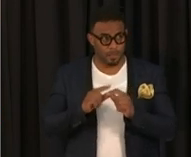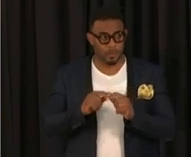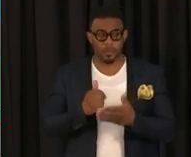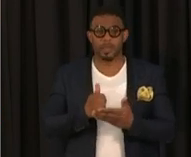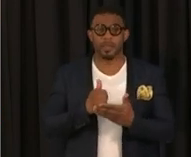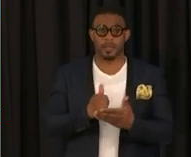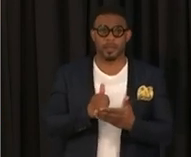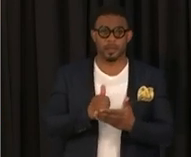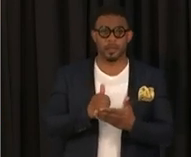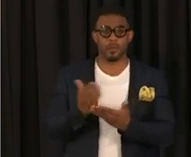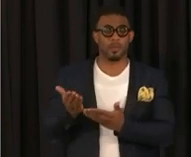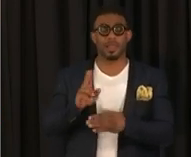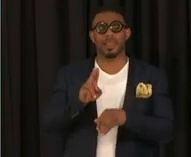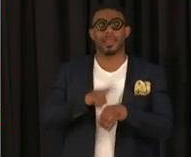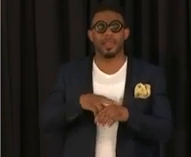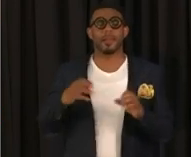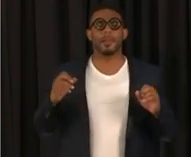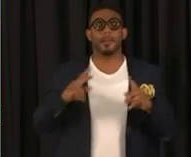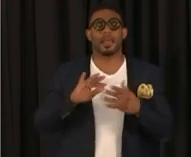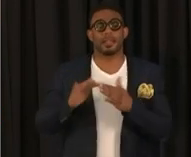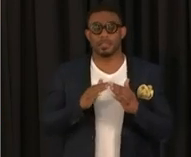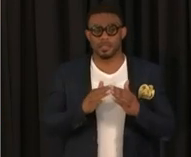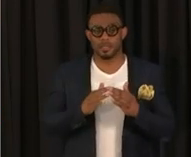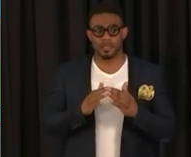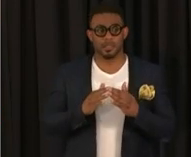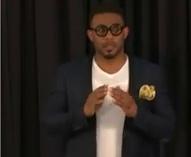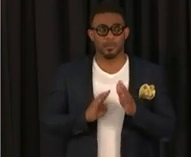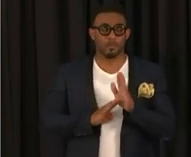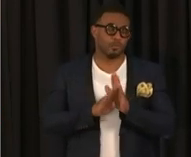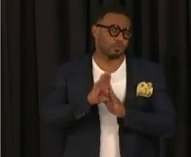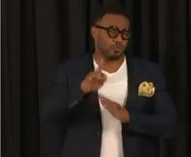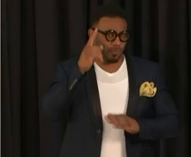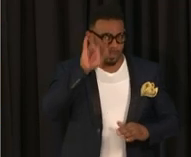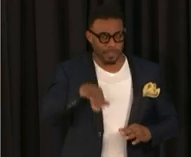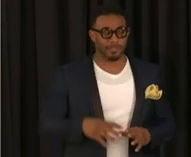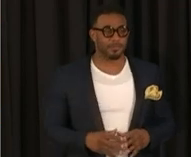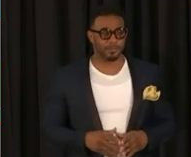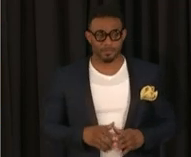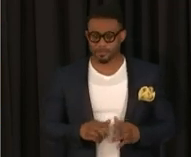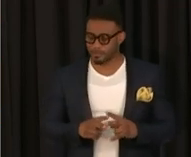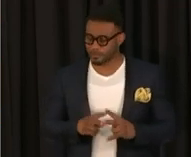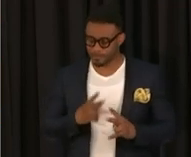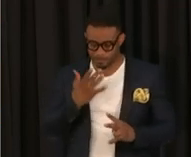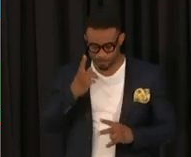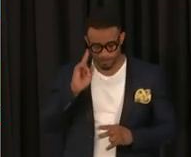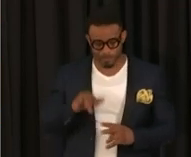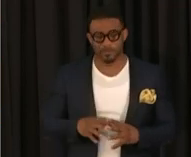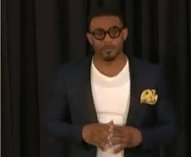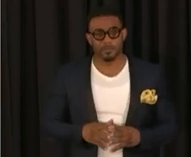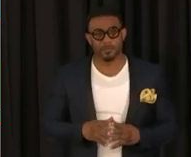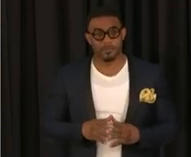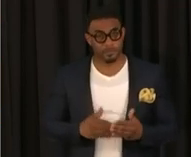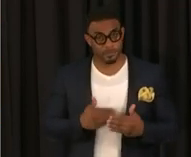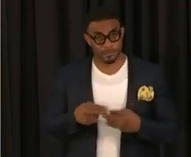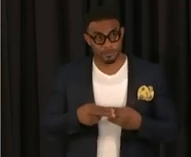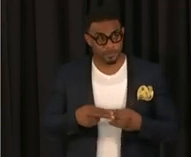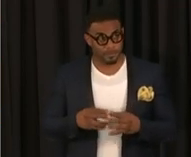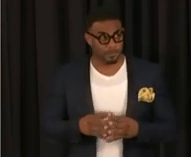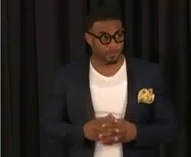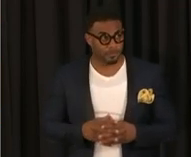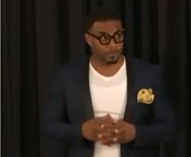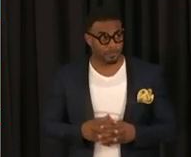continued to help bring nature back into our city, and our city is thriving for that, and we're very fortunate for that. Next